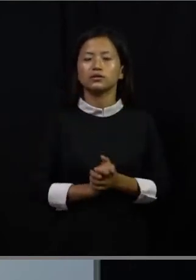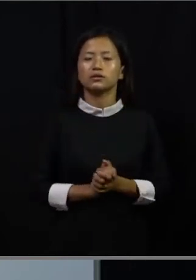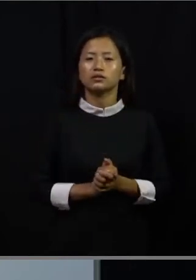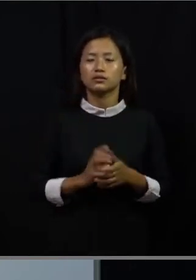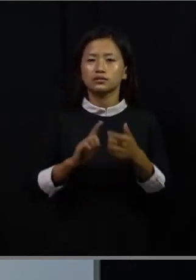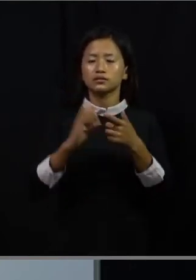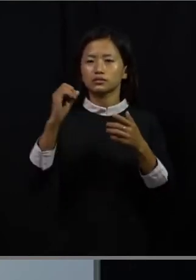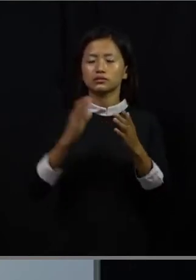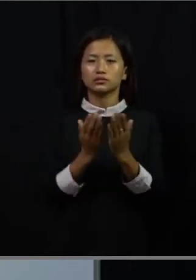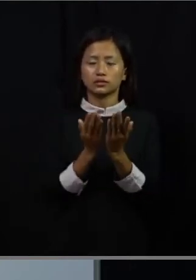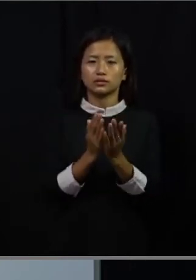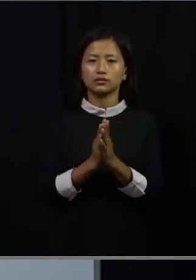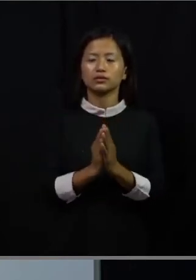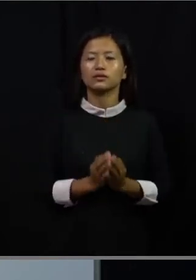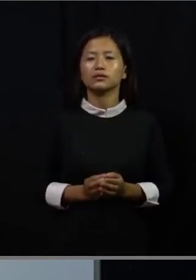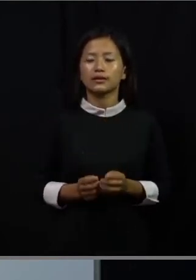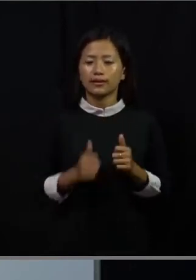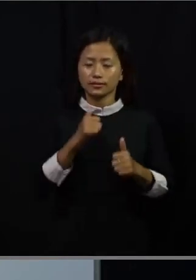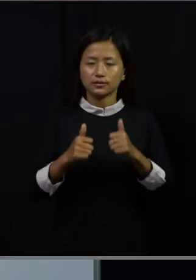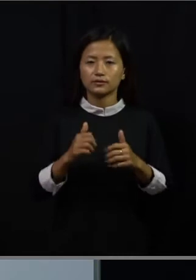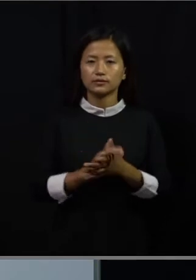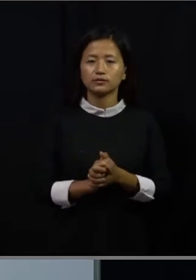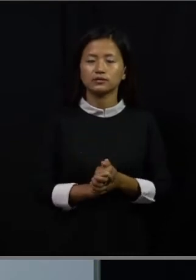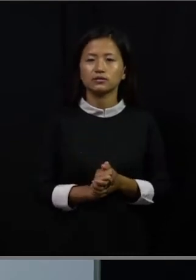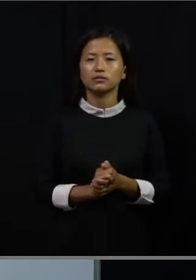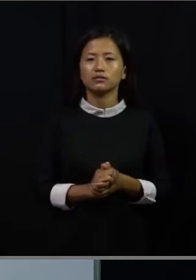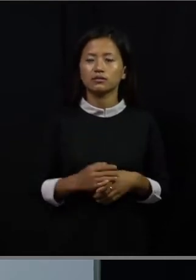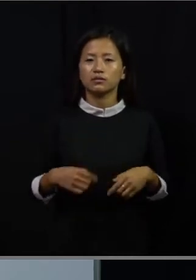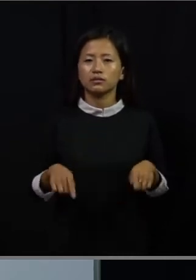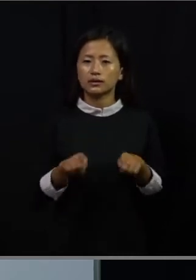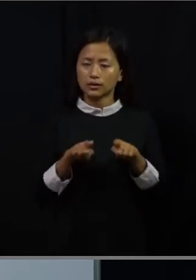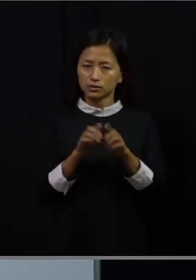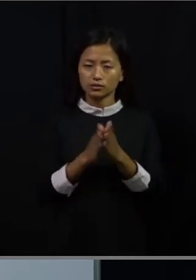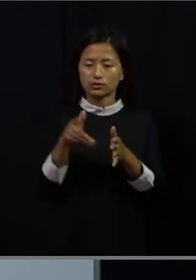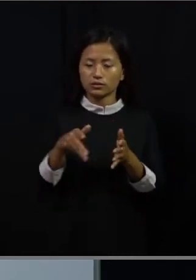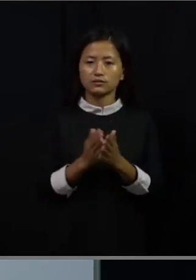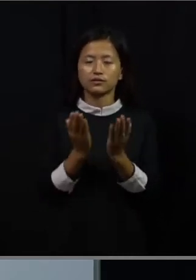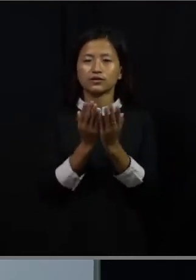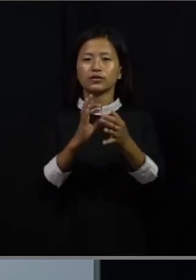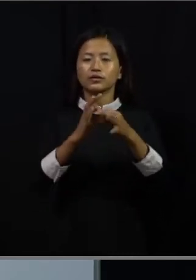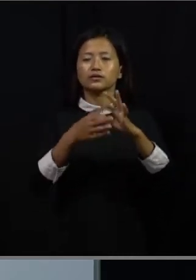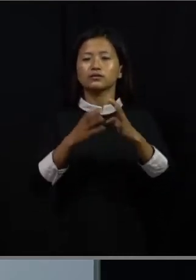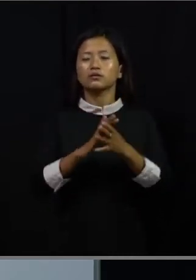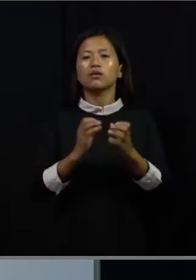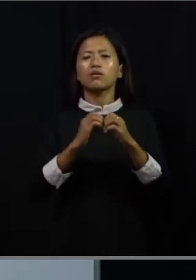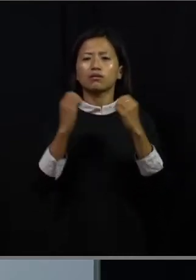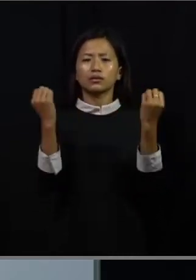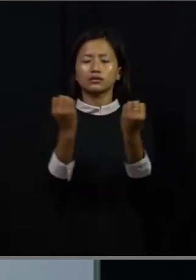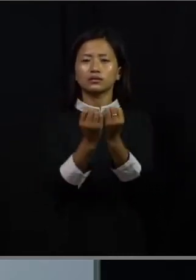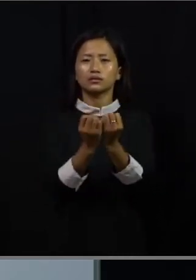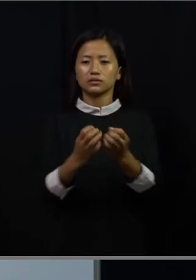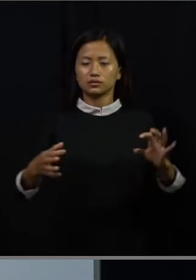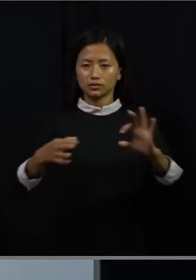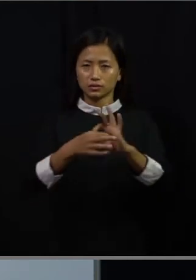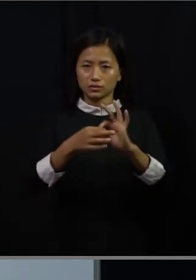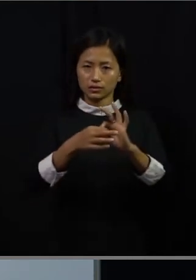okay, economics studies about the economic activities, okay? And also it studies about the relationship and organization which